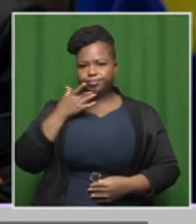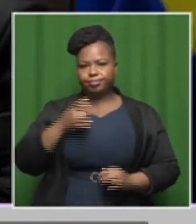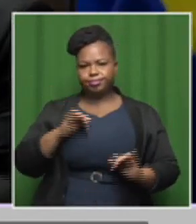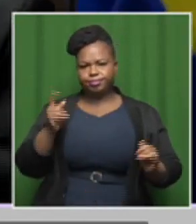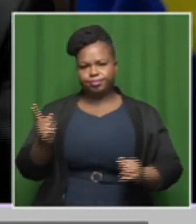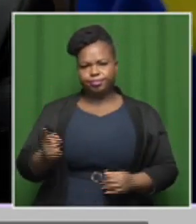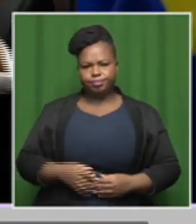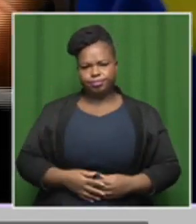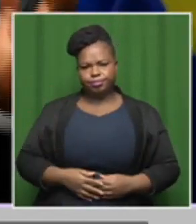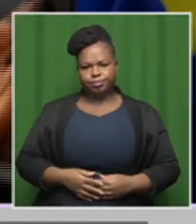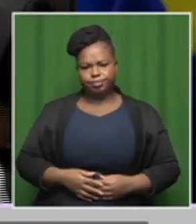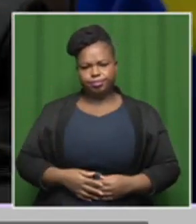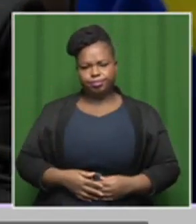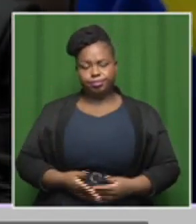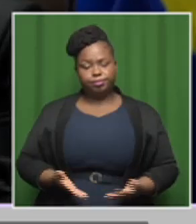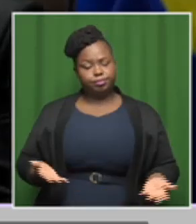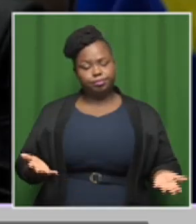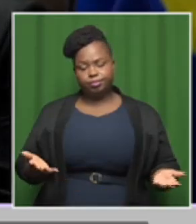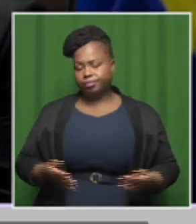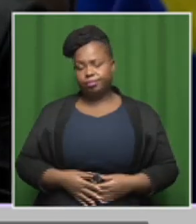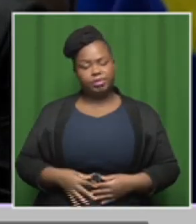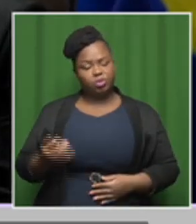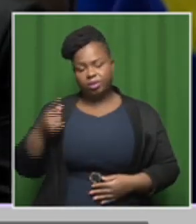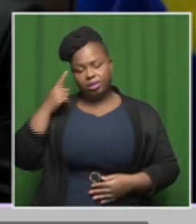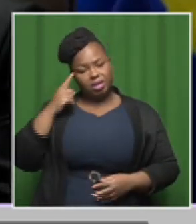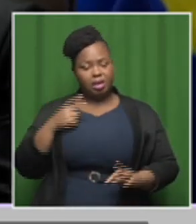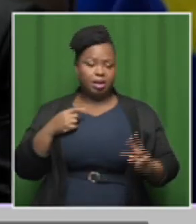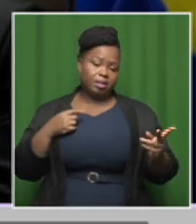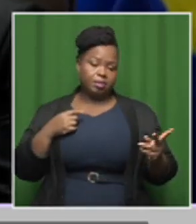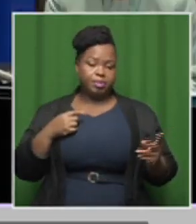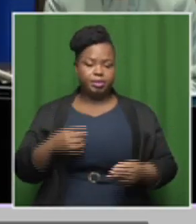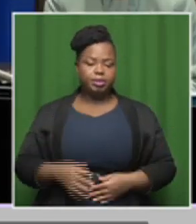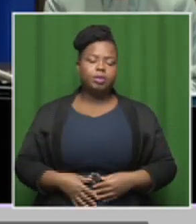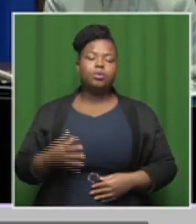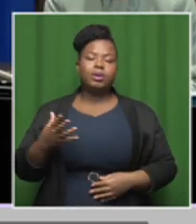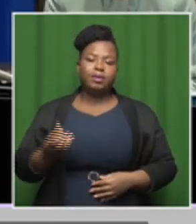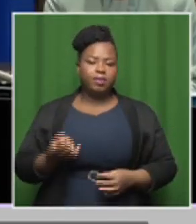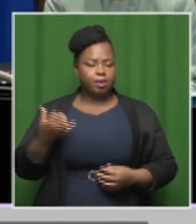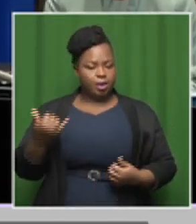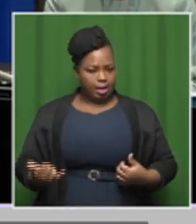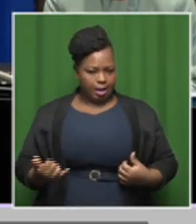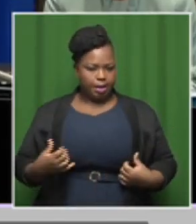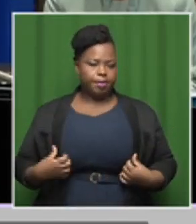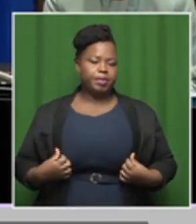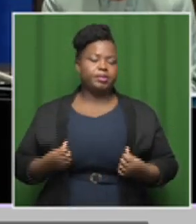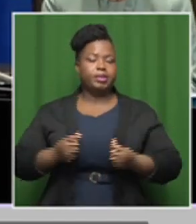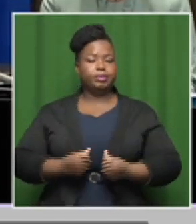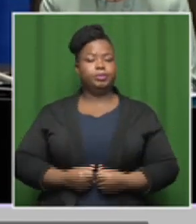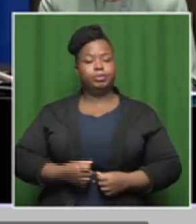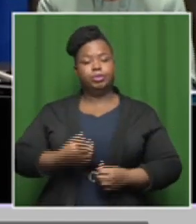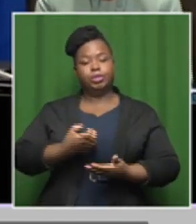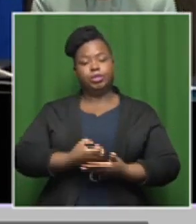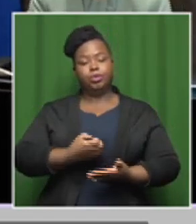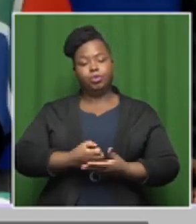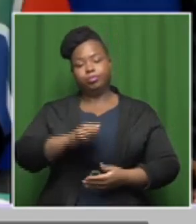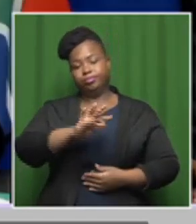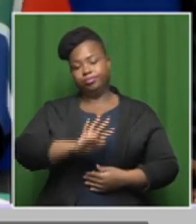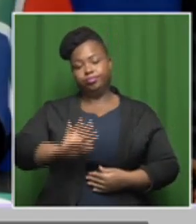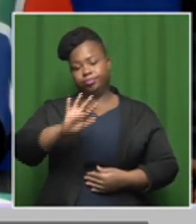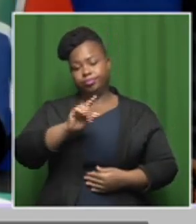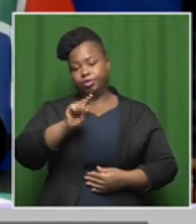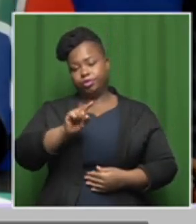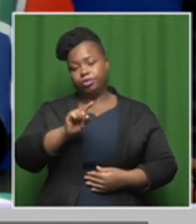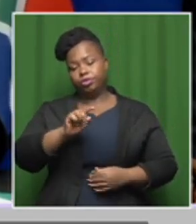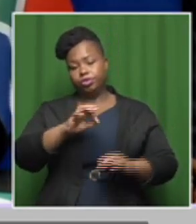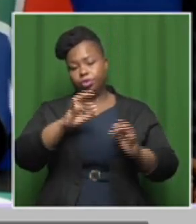Yeah, you know, I don't think there's an alternative, but now you have the biggest player, one of the biggest economy in the